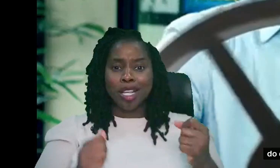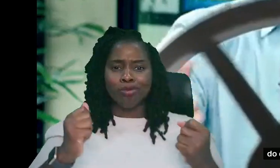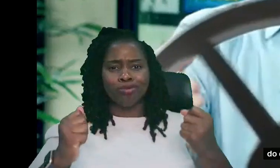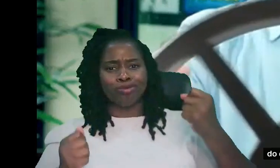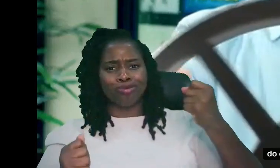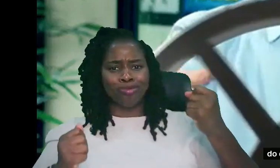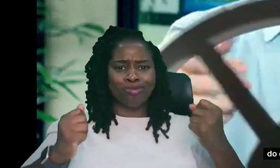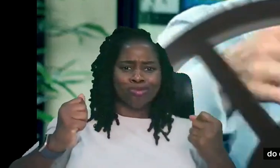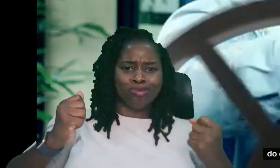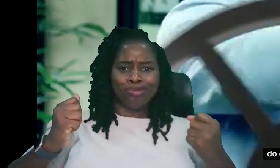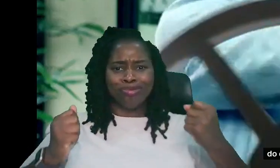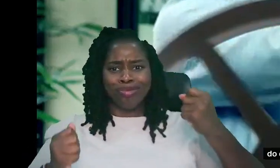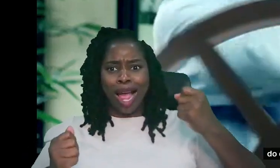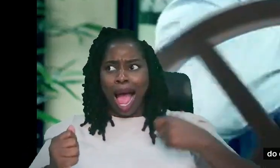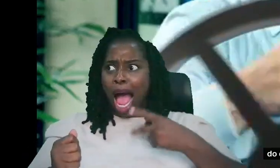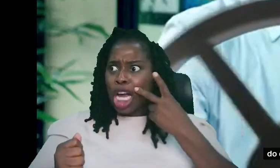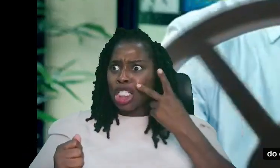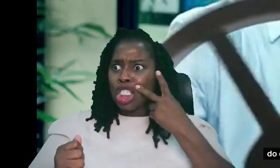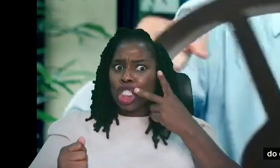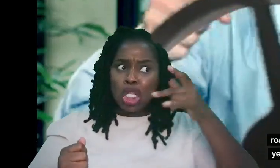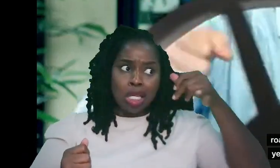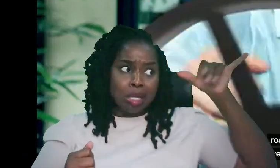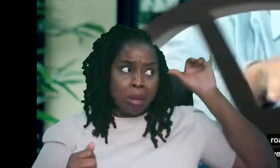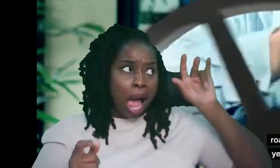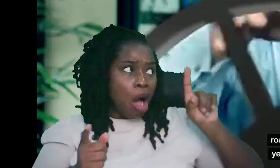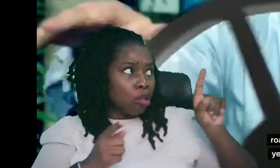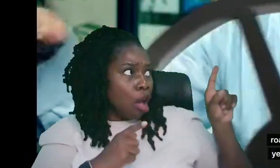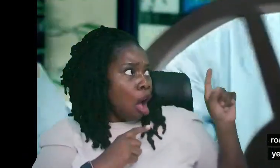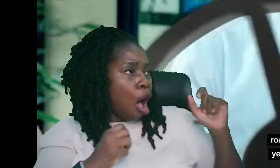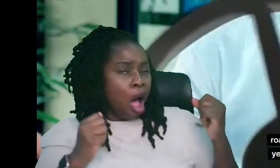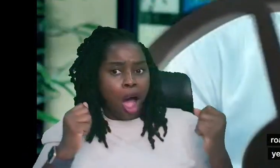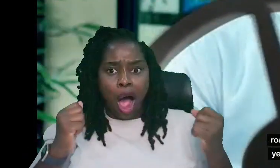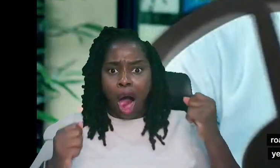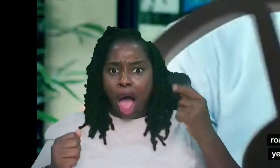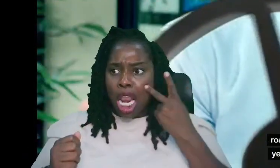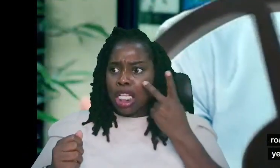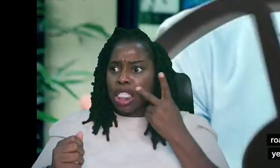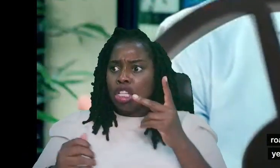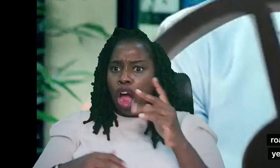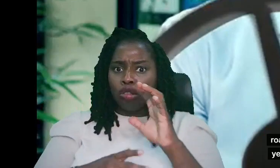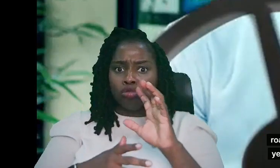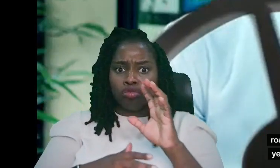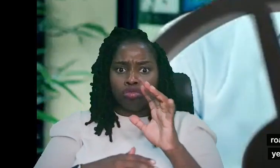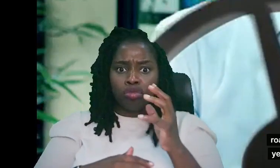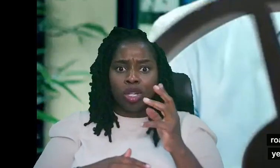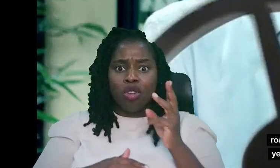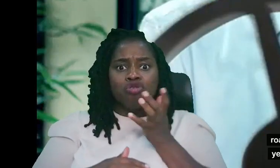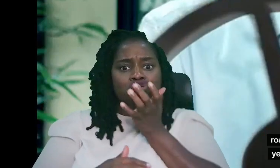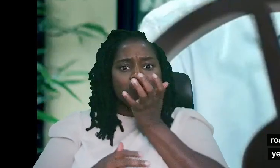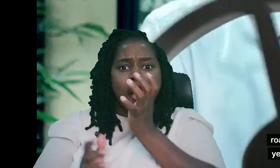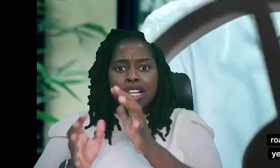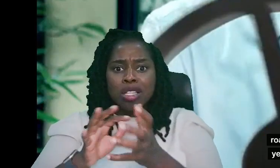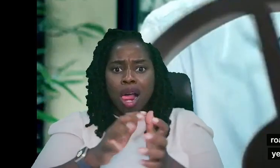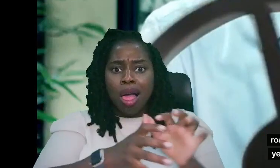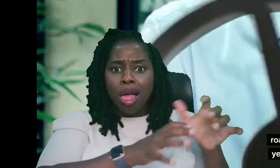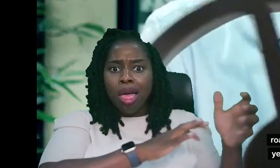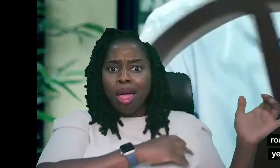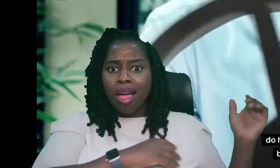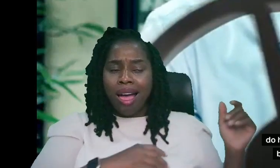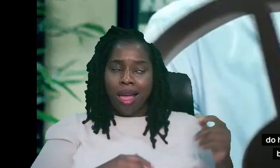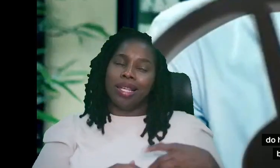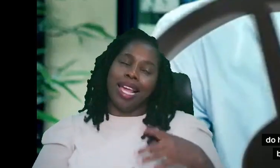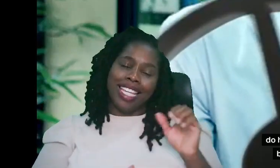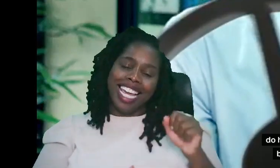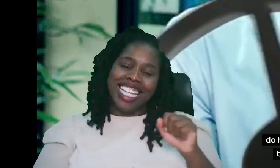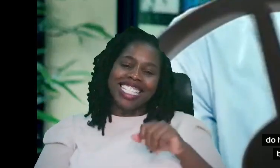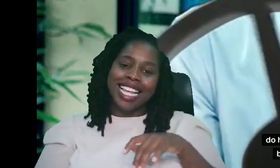Oh, I just saw some cows roll past the road and some tumbleweeds because, yes, that's stereotypical Texas. We